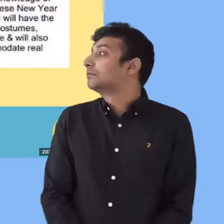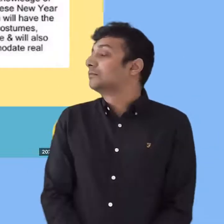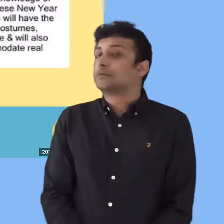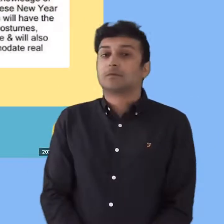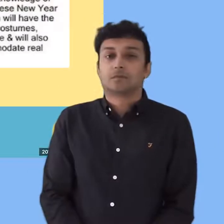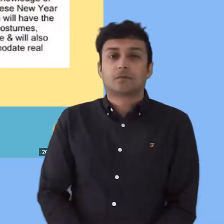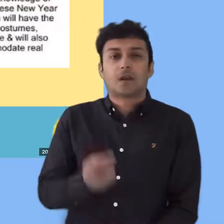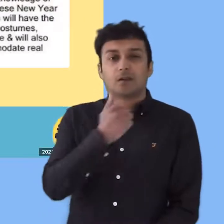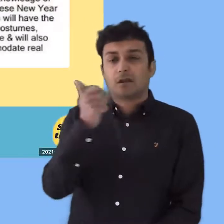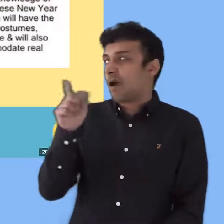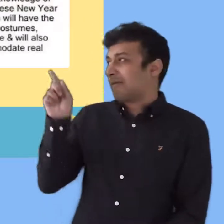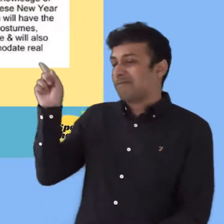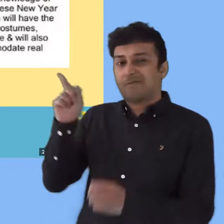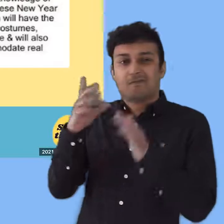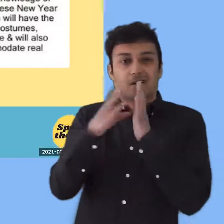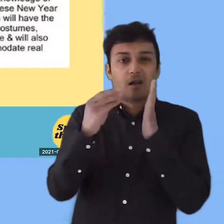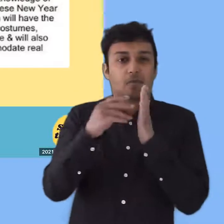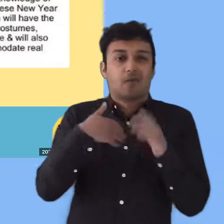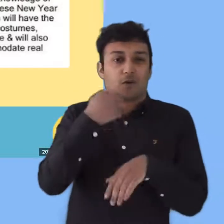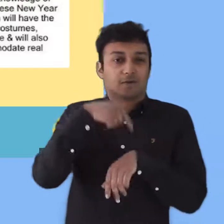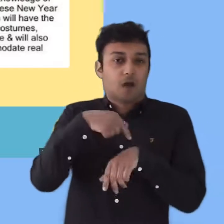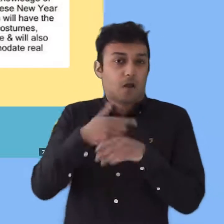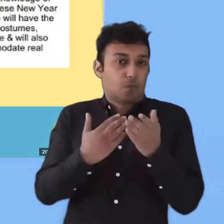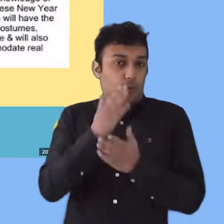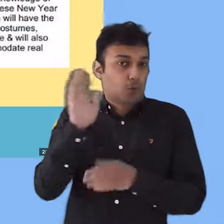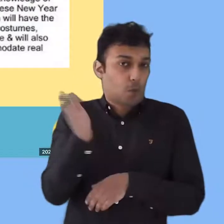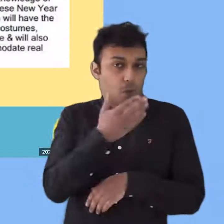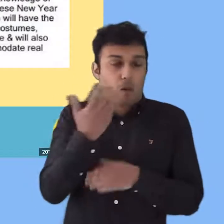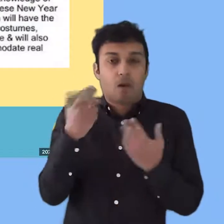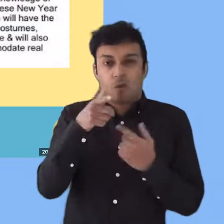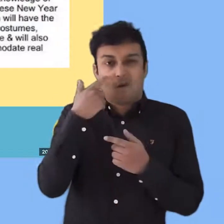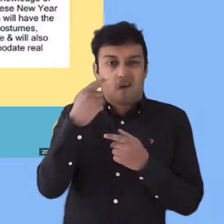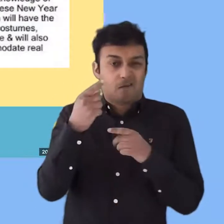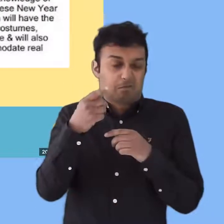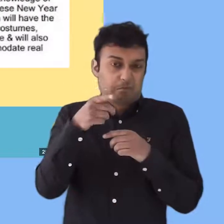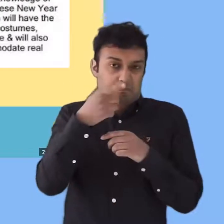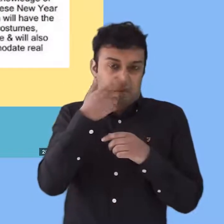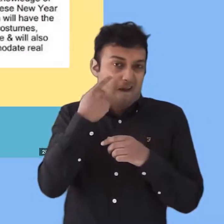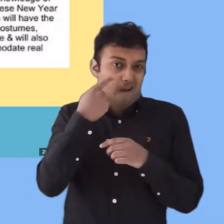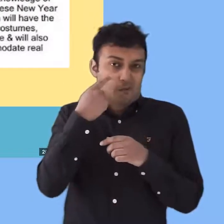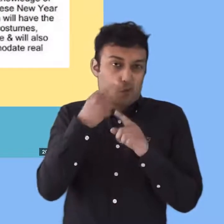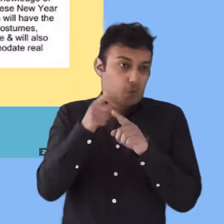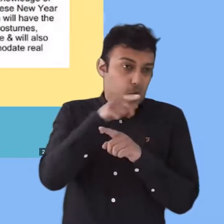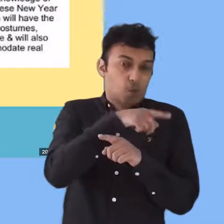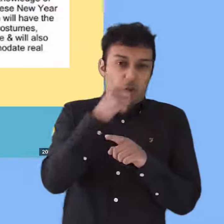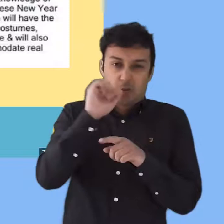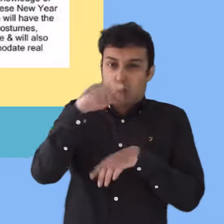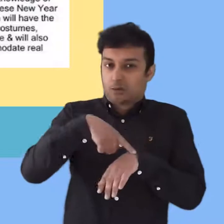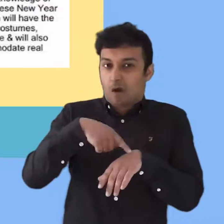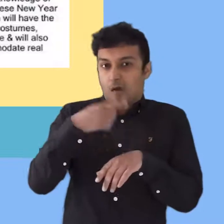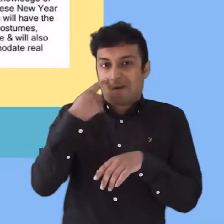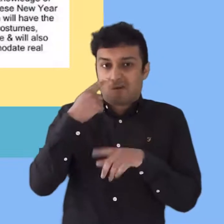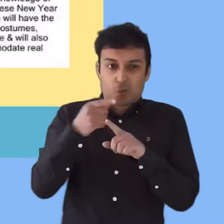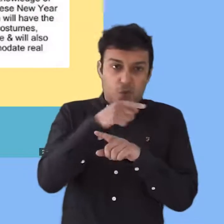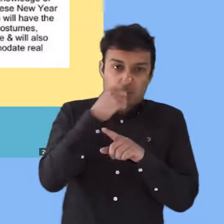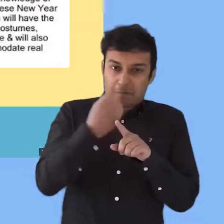we won't have time to go through them all, so you can look back on these slides in your own time as well. So